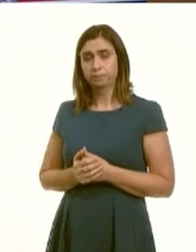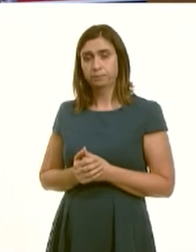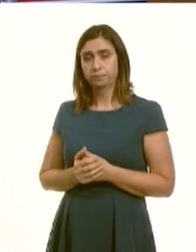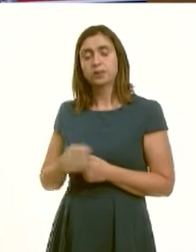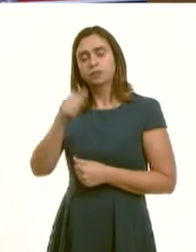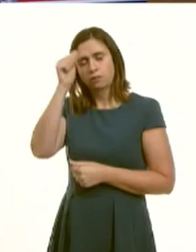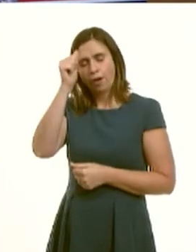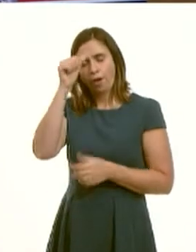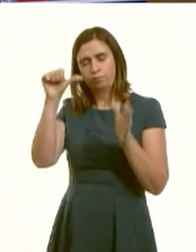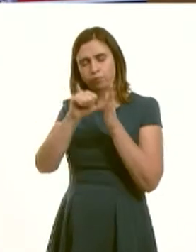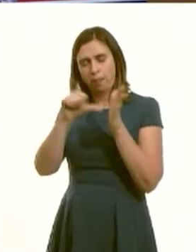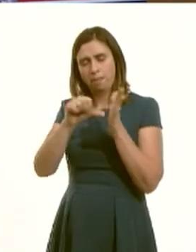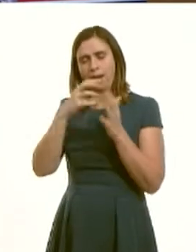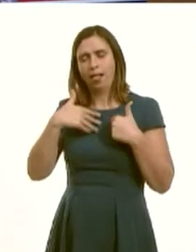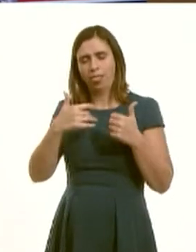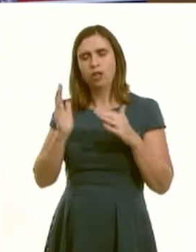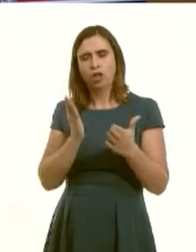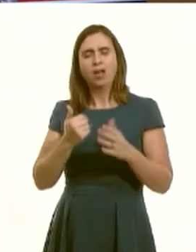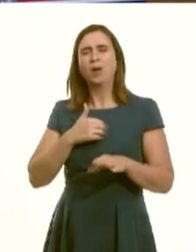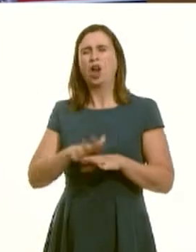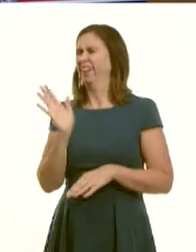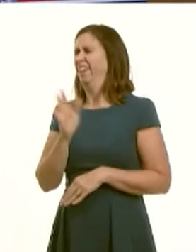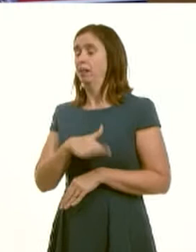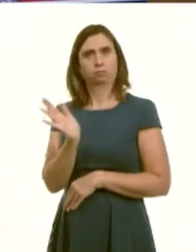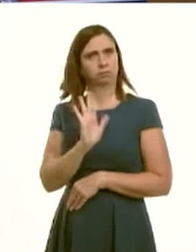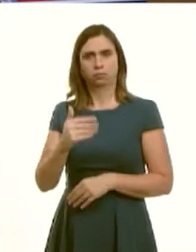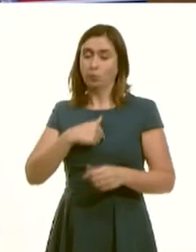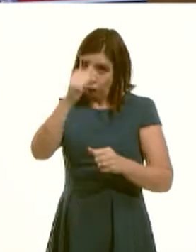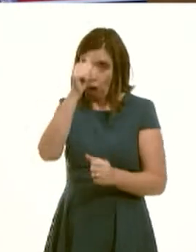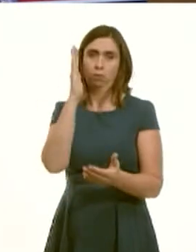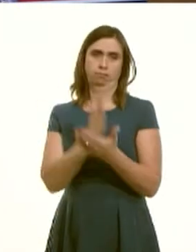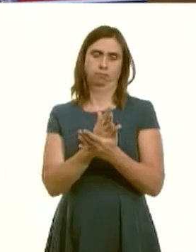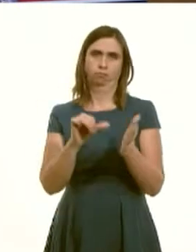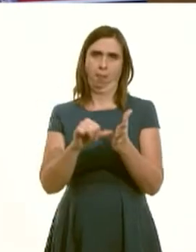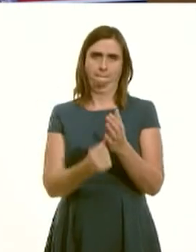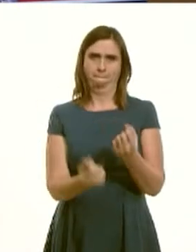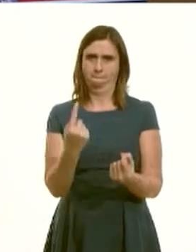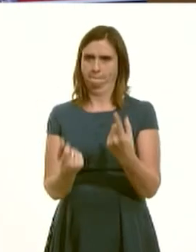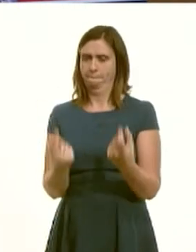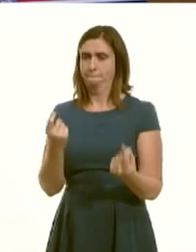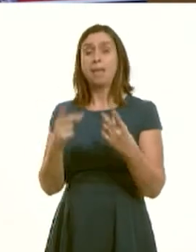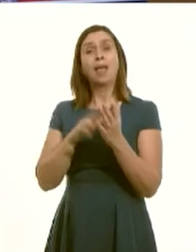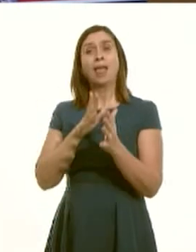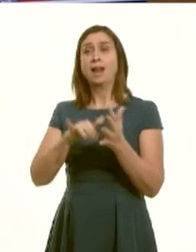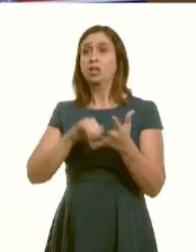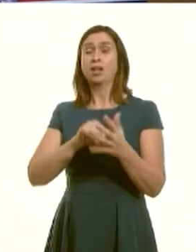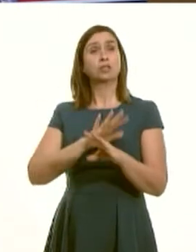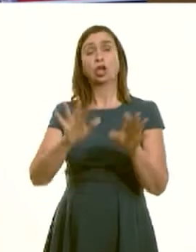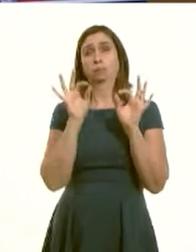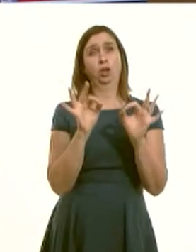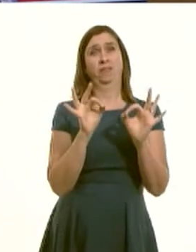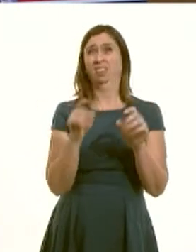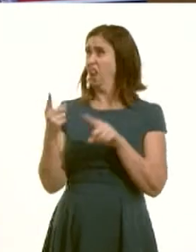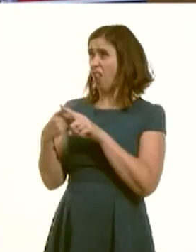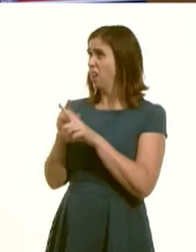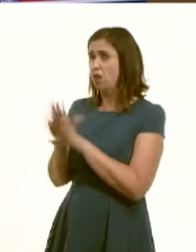the difficulties that exist in some parts of the health service. They're there. Now, I don't pretend in any way that the health service in Wales is perfect, but it's not in England. We only saw